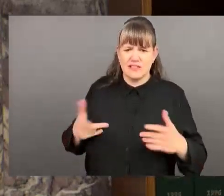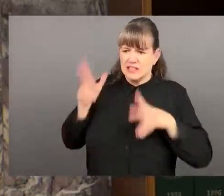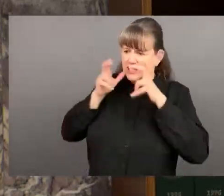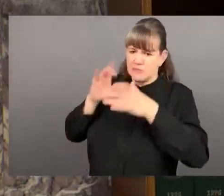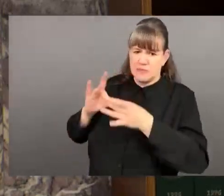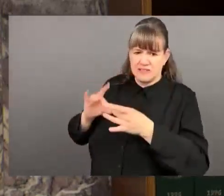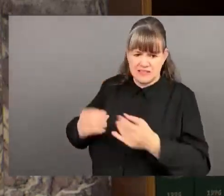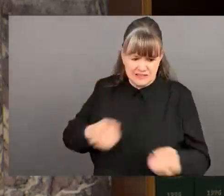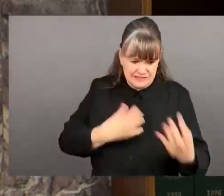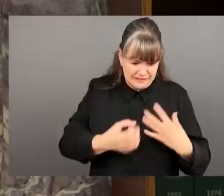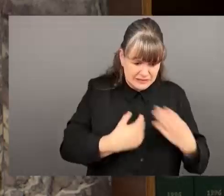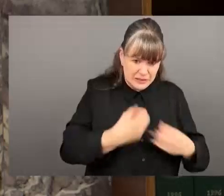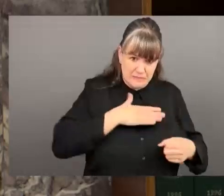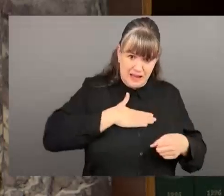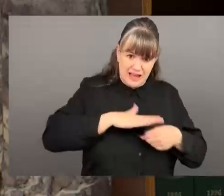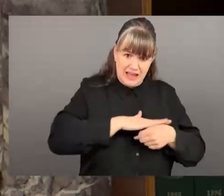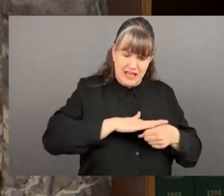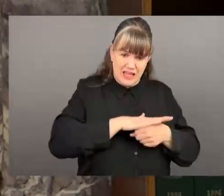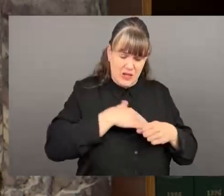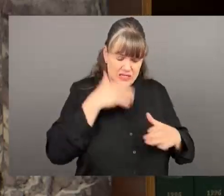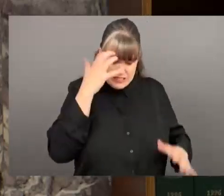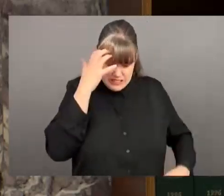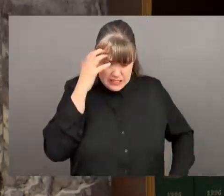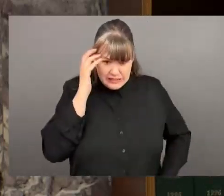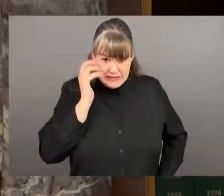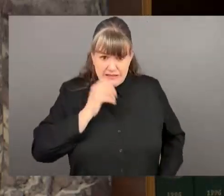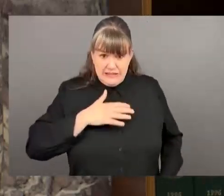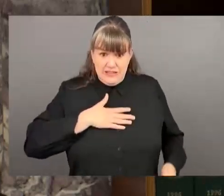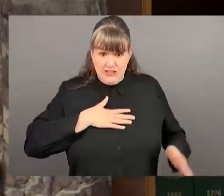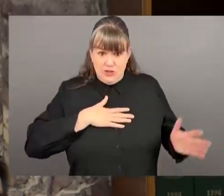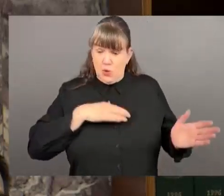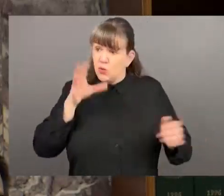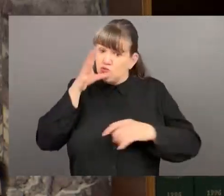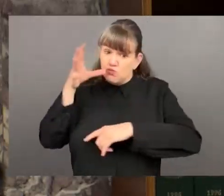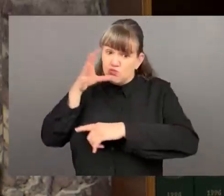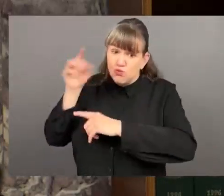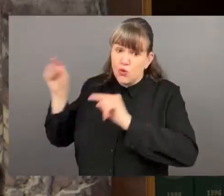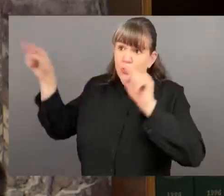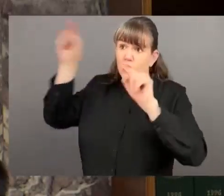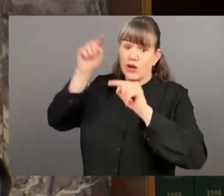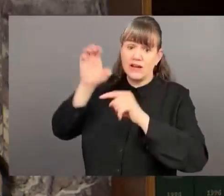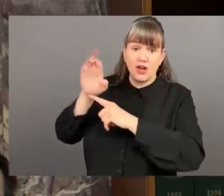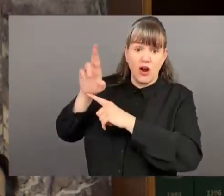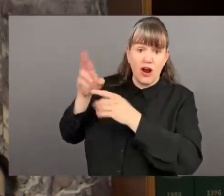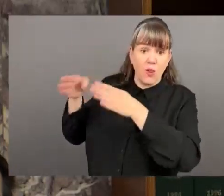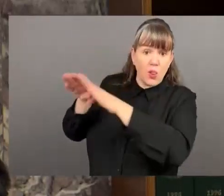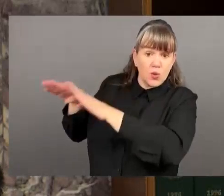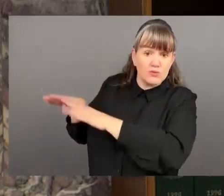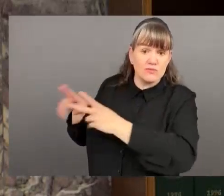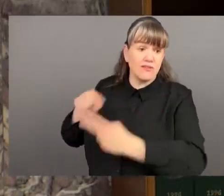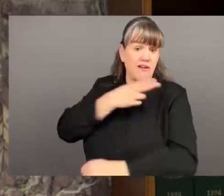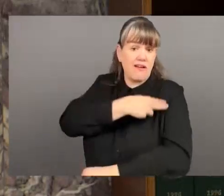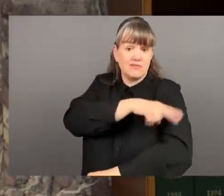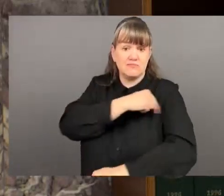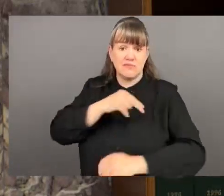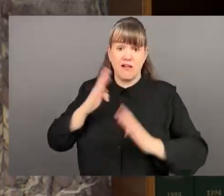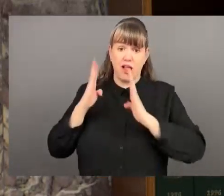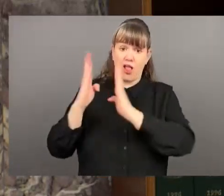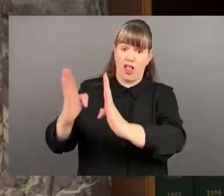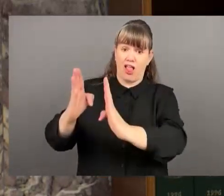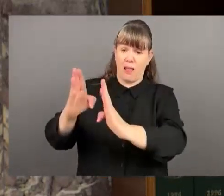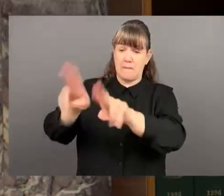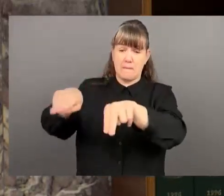question is, with rural ERs closed, hospital hallways that are overflowing, seniors that are left to languish for years without